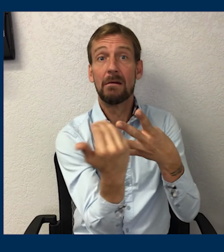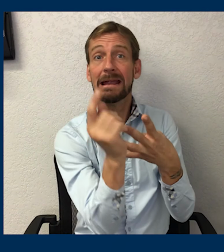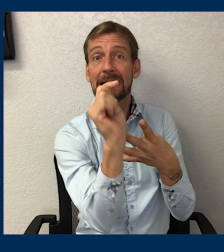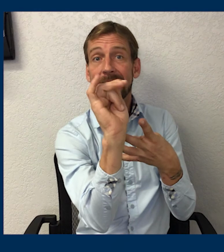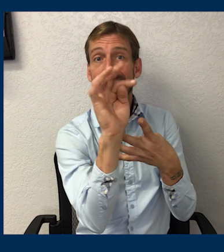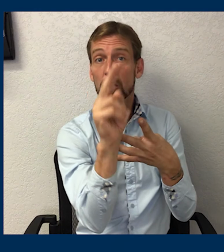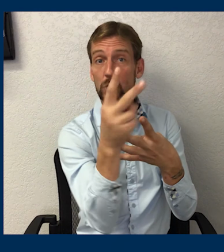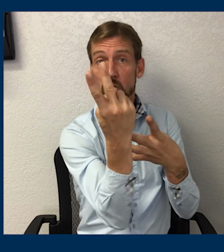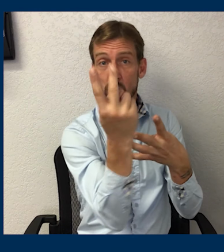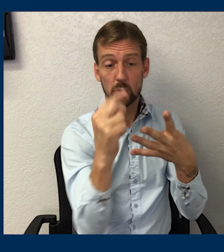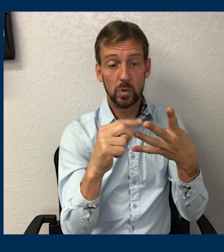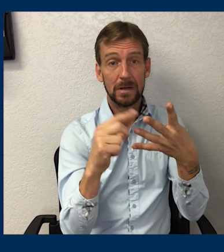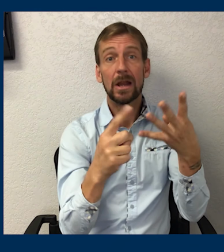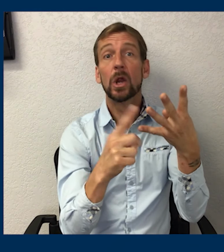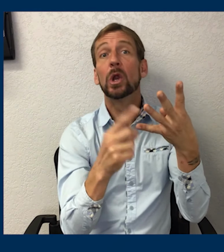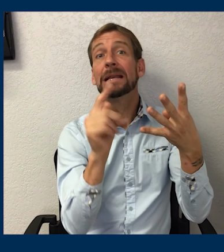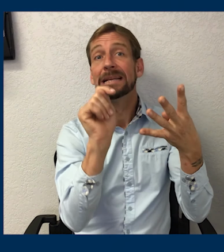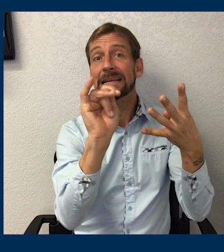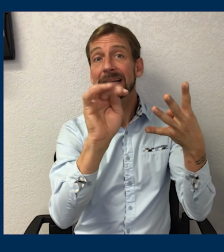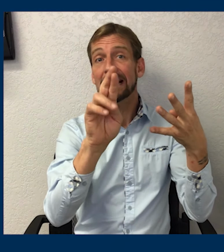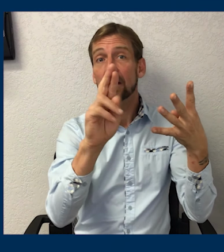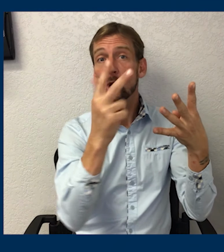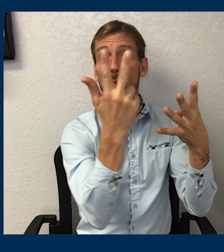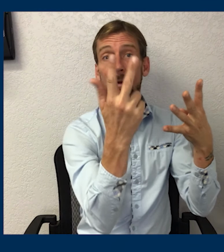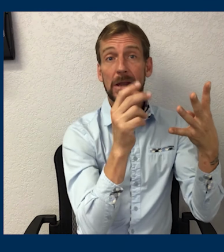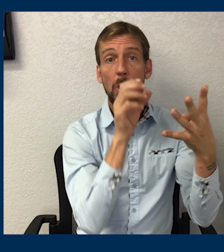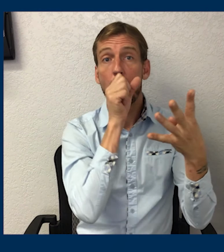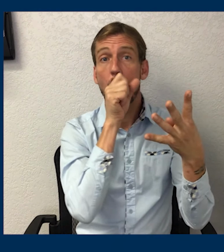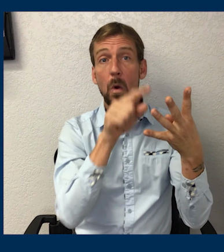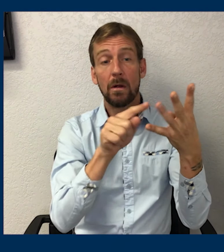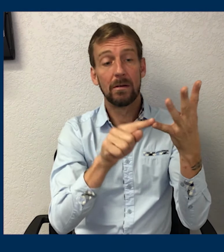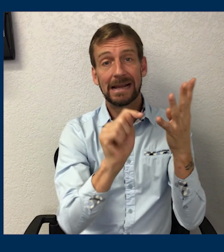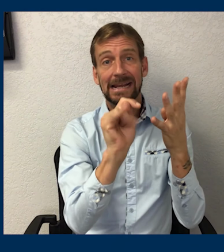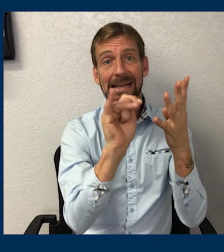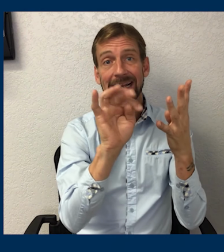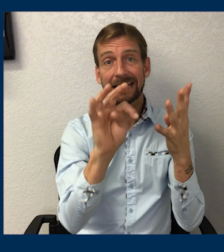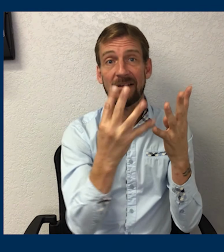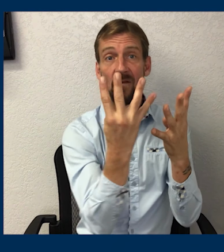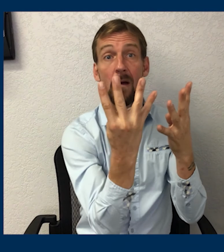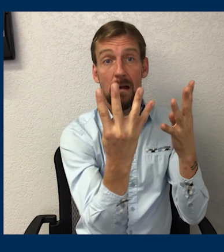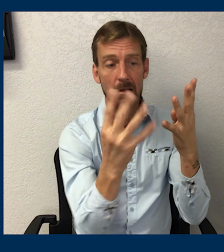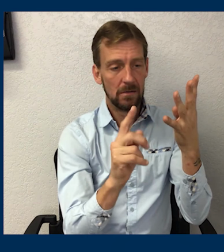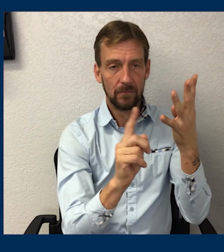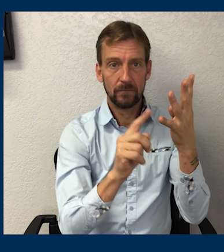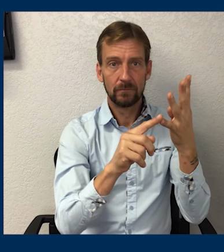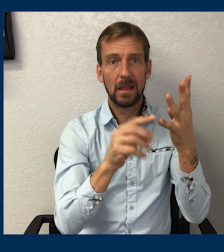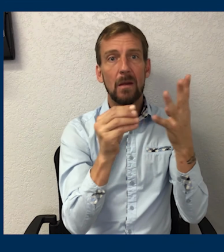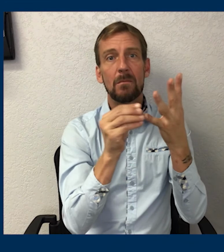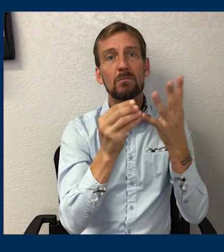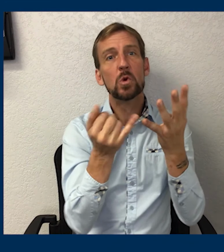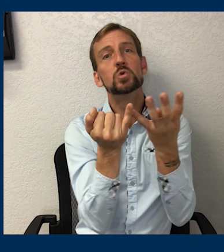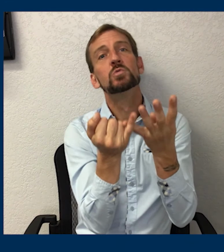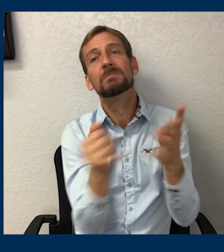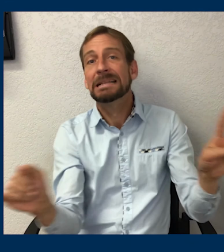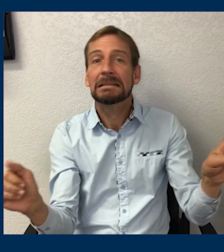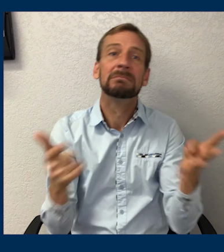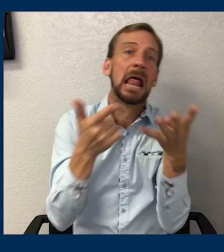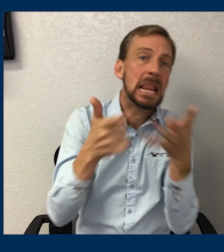is red, then Tier 3, which is orange, and then Tier 4, the most liberal, loose